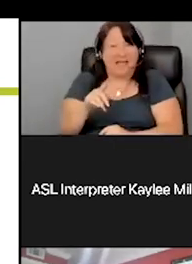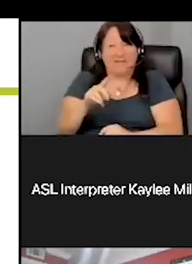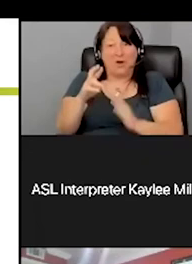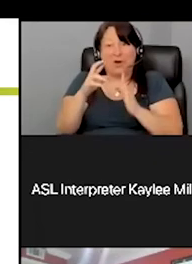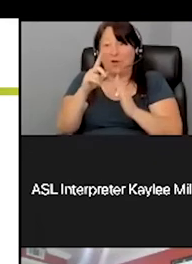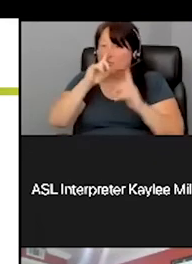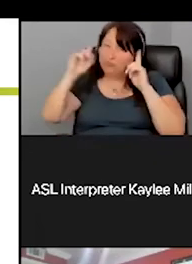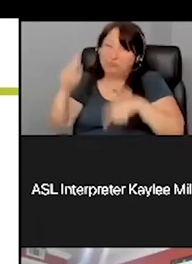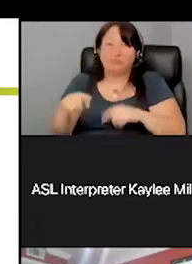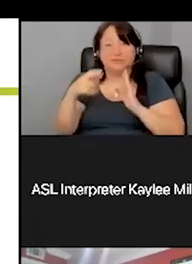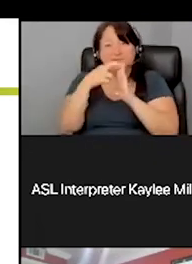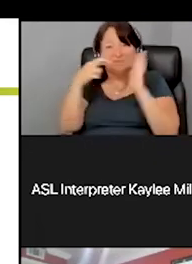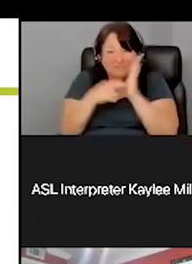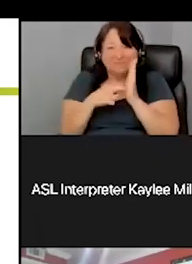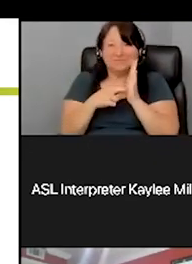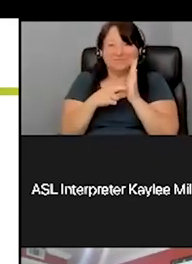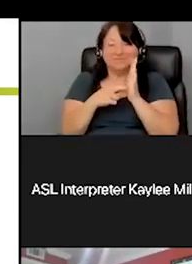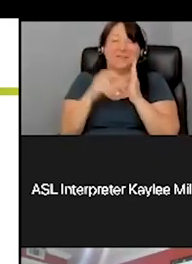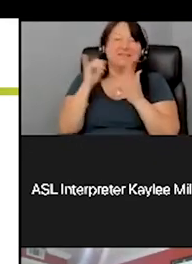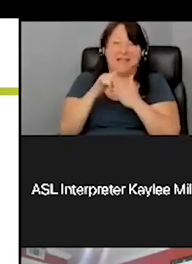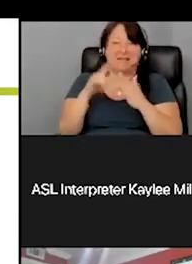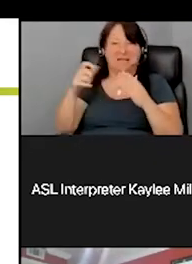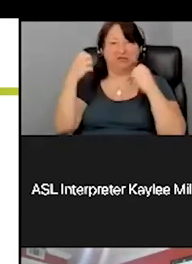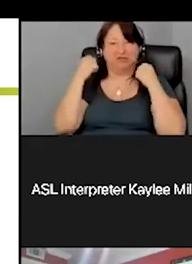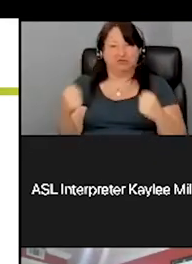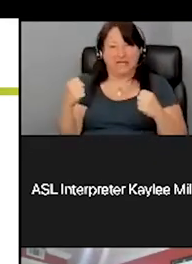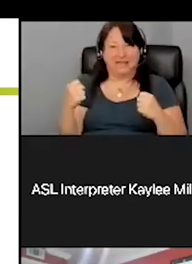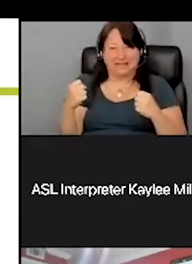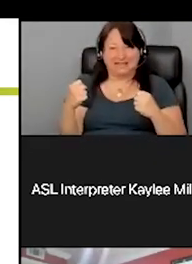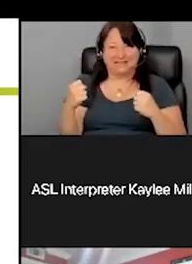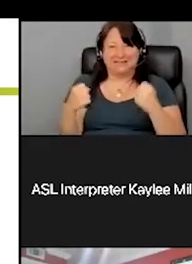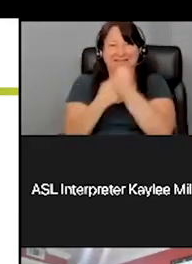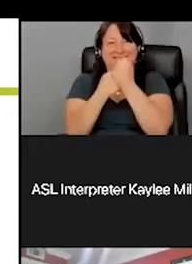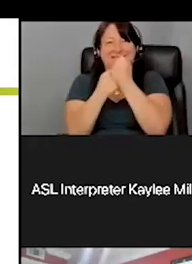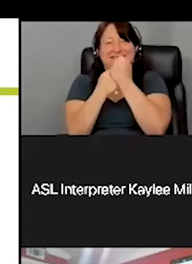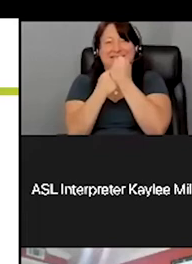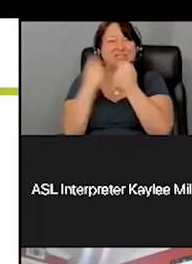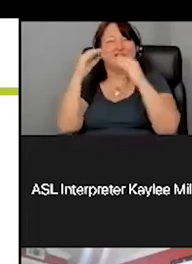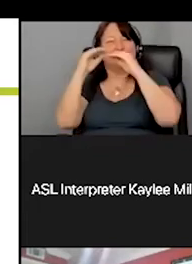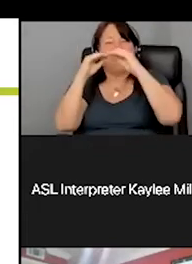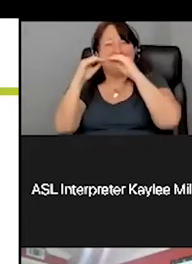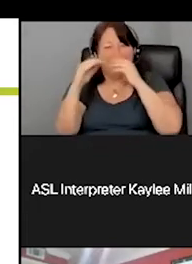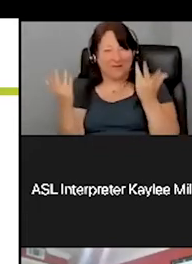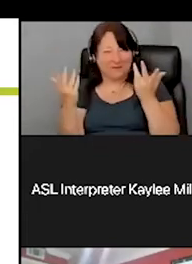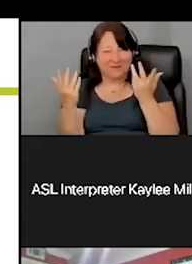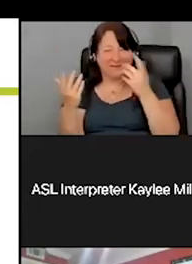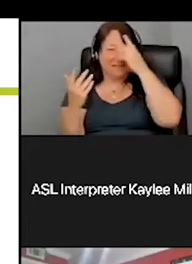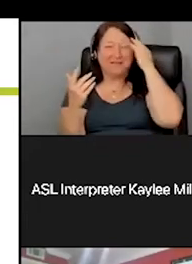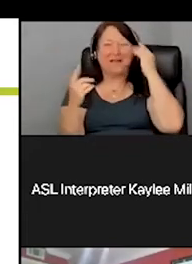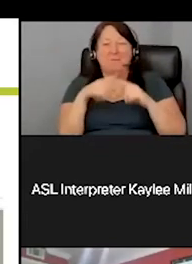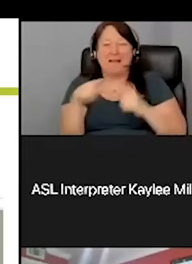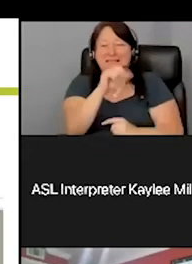LA to actually strengthen them to a higher standard. It was just a repair ordinance. But Santa Monica, both Santa